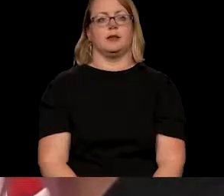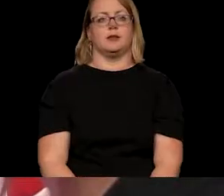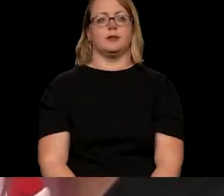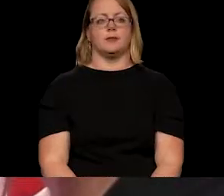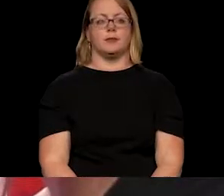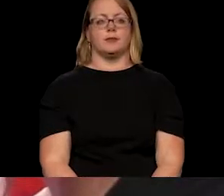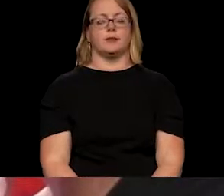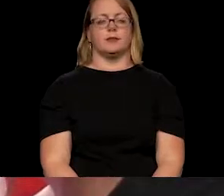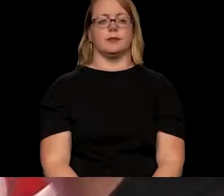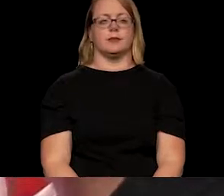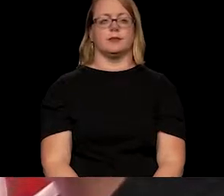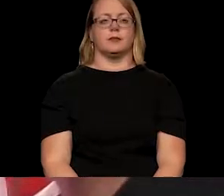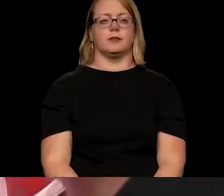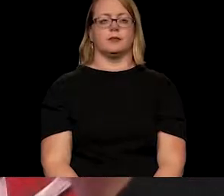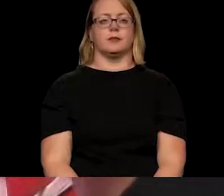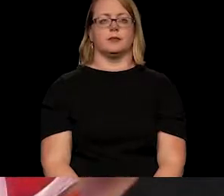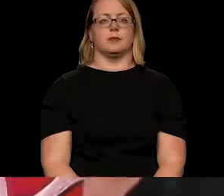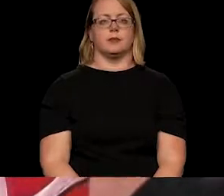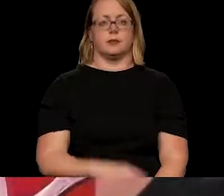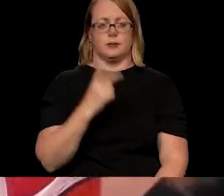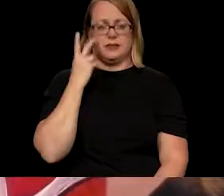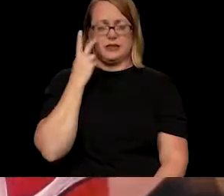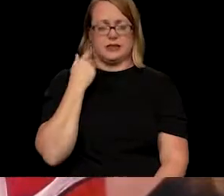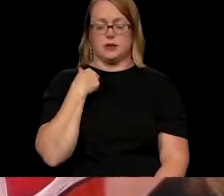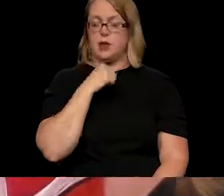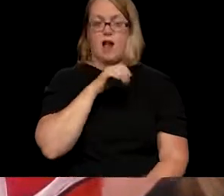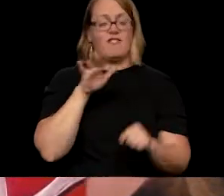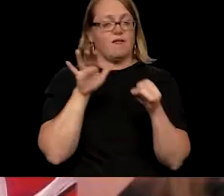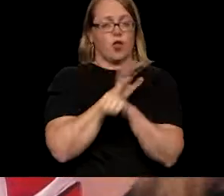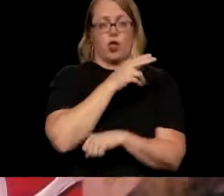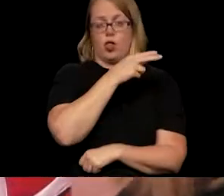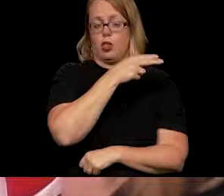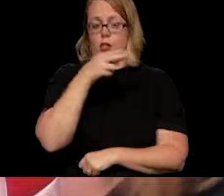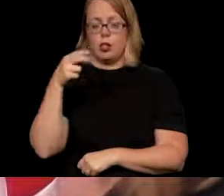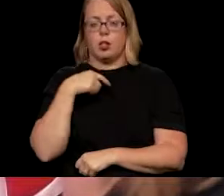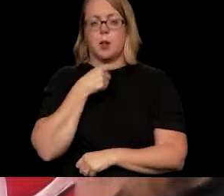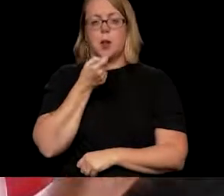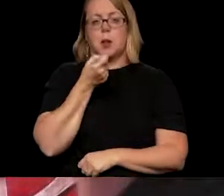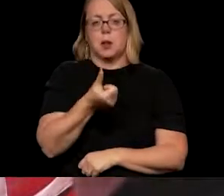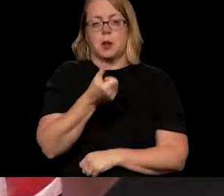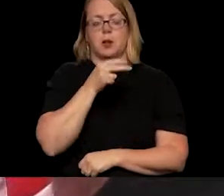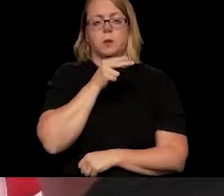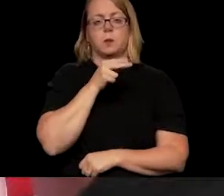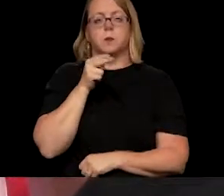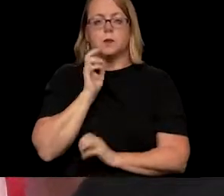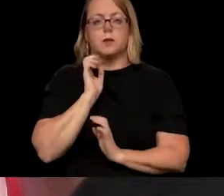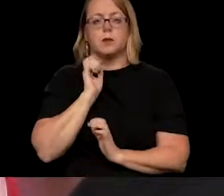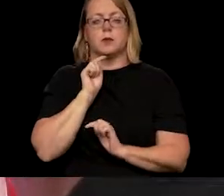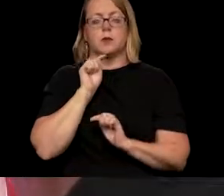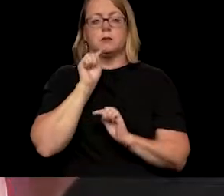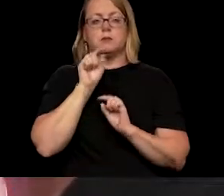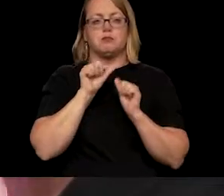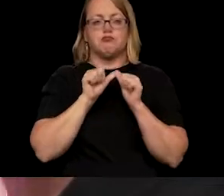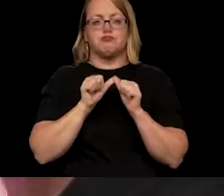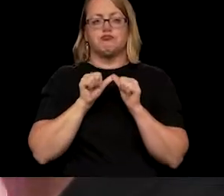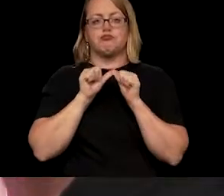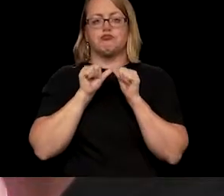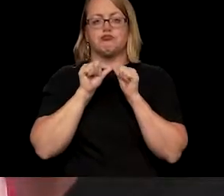you pull away a little bit, and that's a nice solid amount of paint. But the more you do